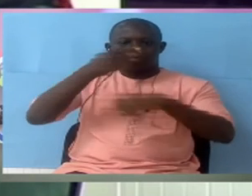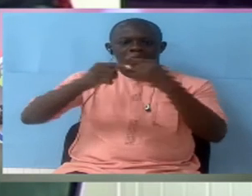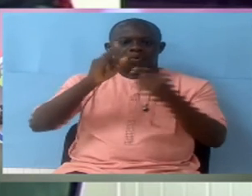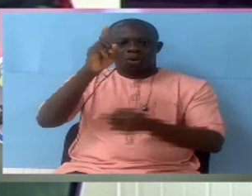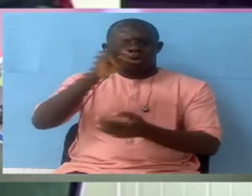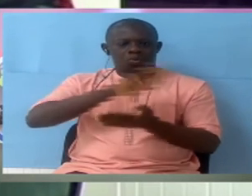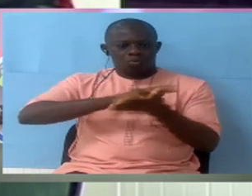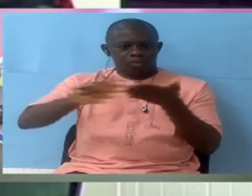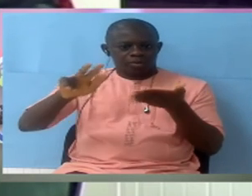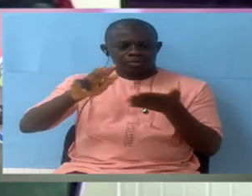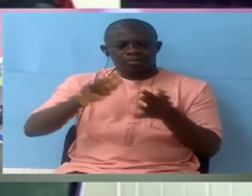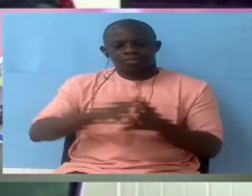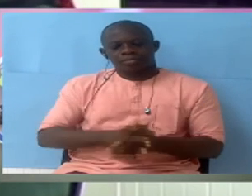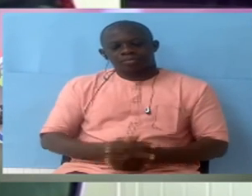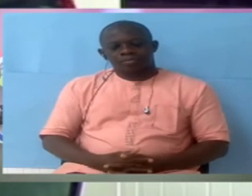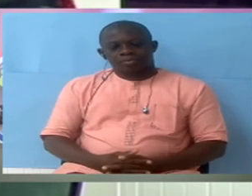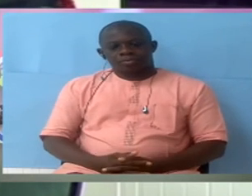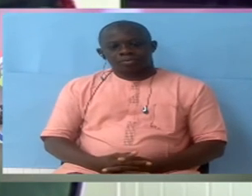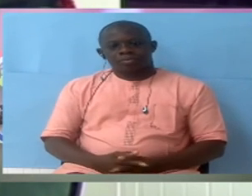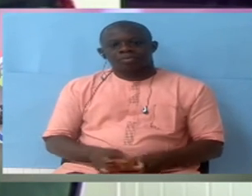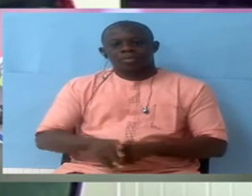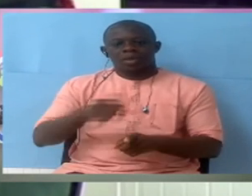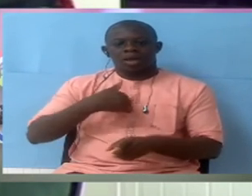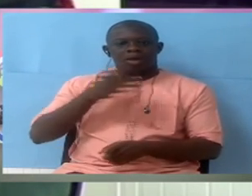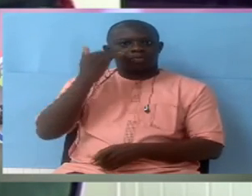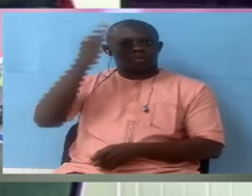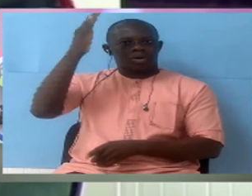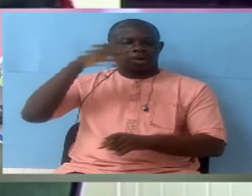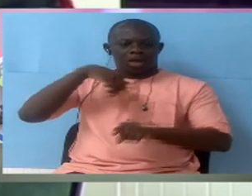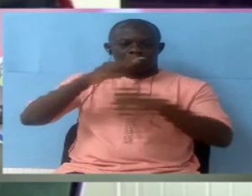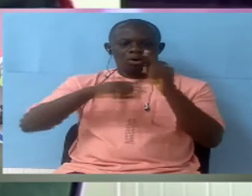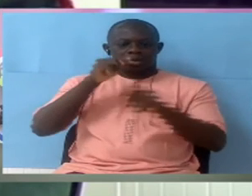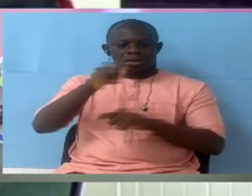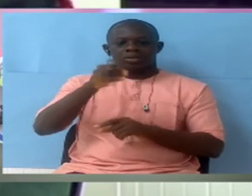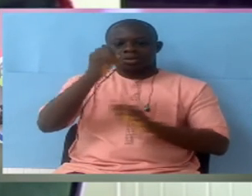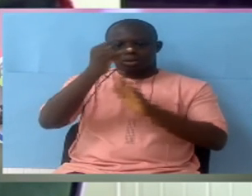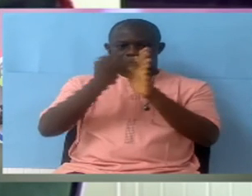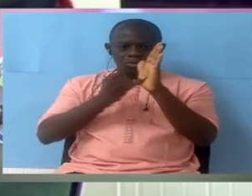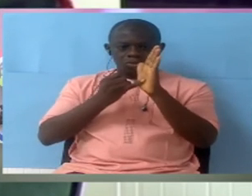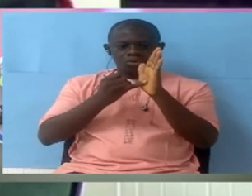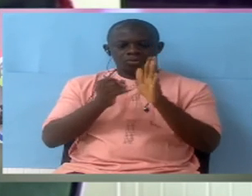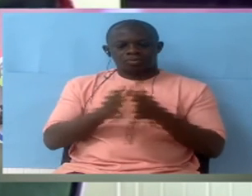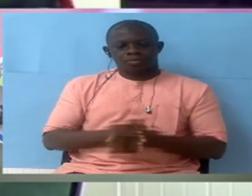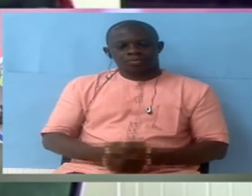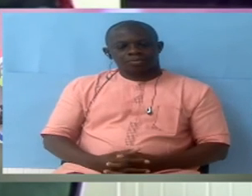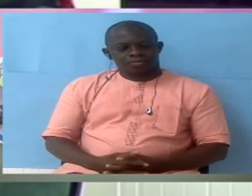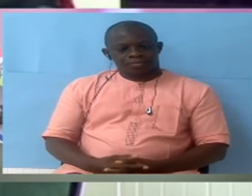ay. I forgot about the issue. Ci la fatte mbir mi.